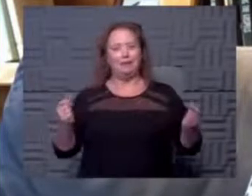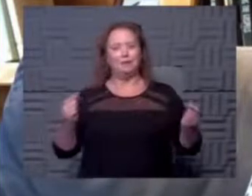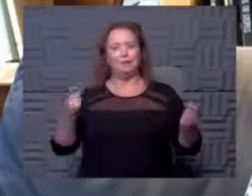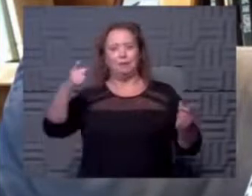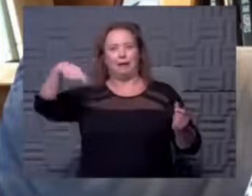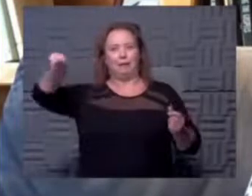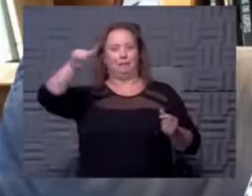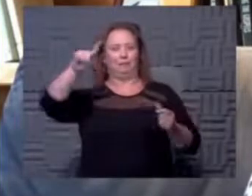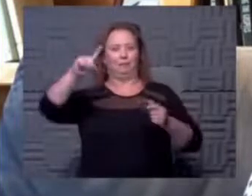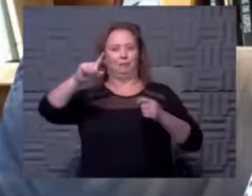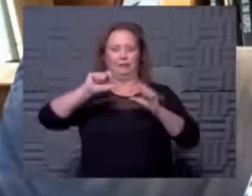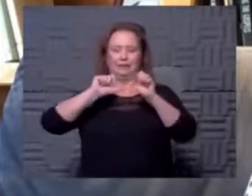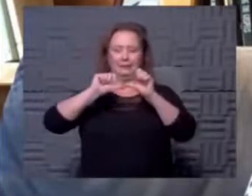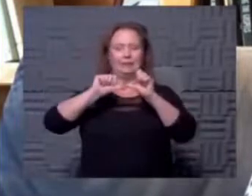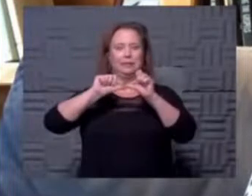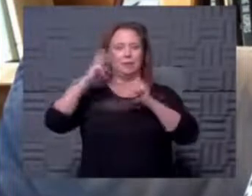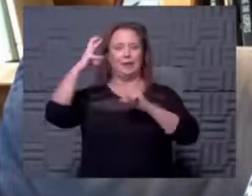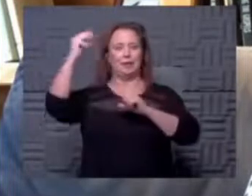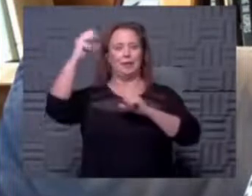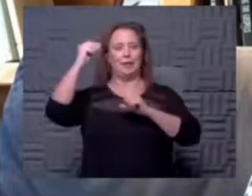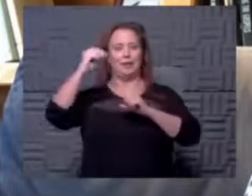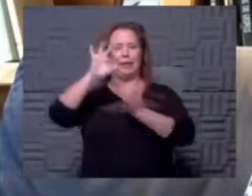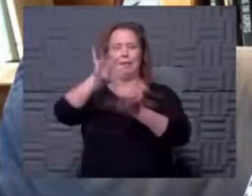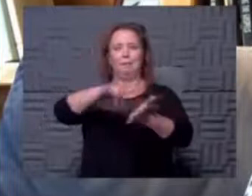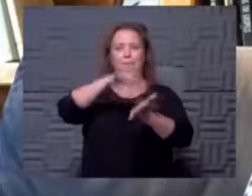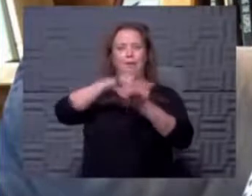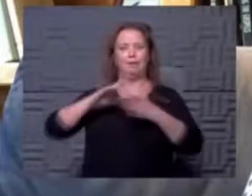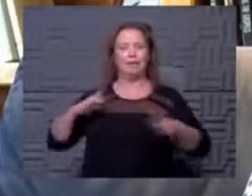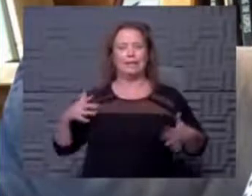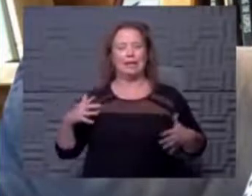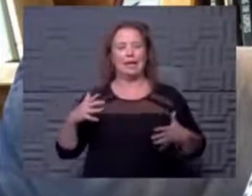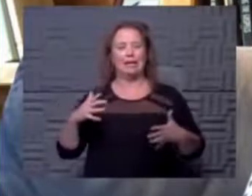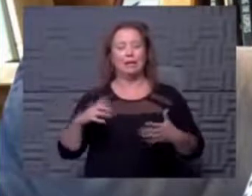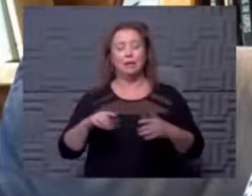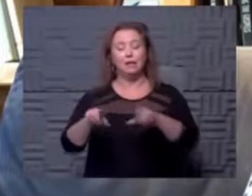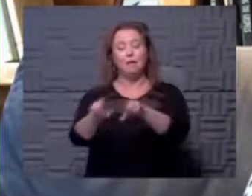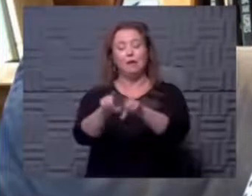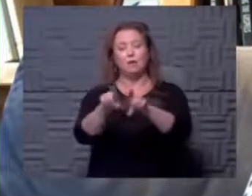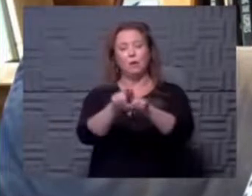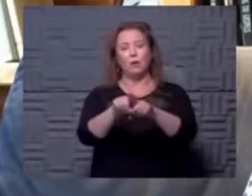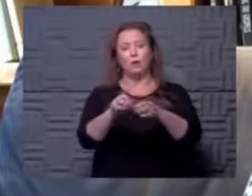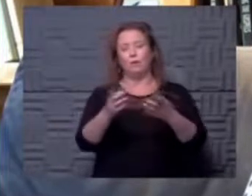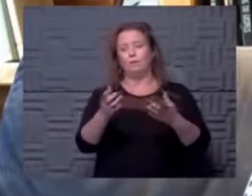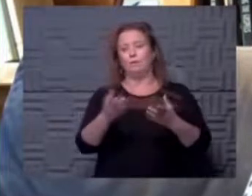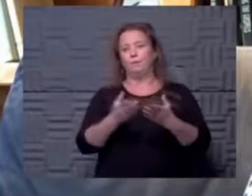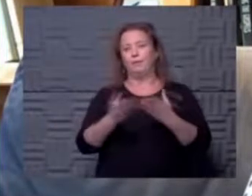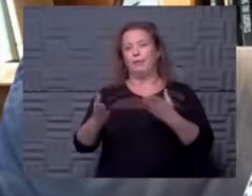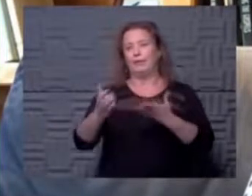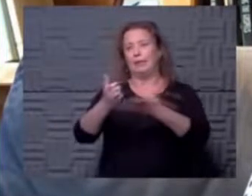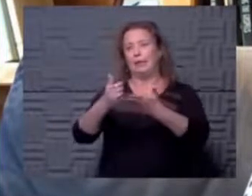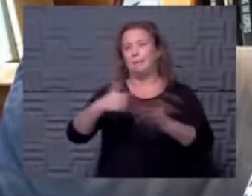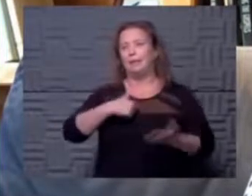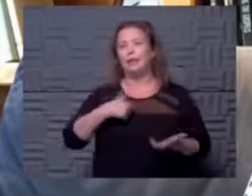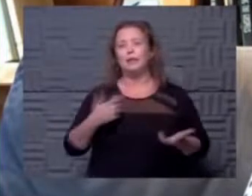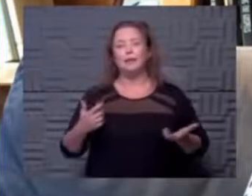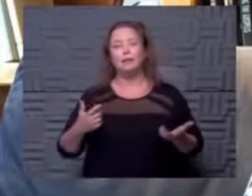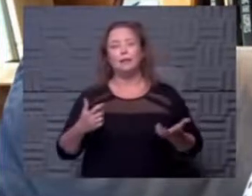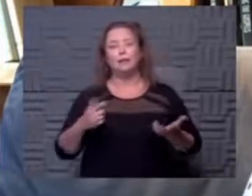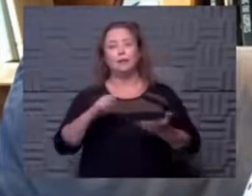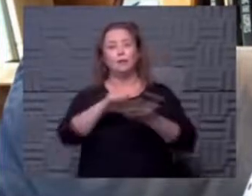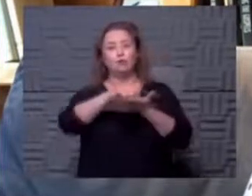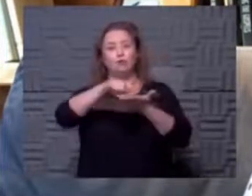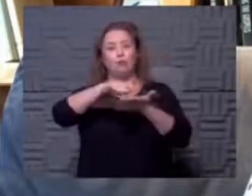creation that continues, even in the midst of our anxiety? Also, things that I found helpful is